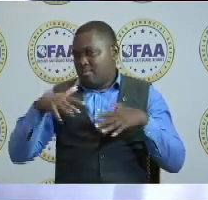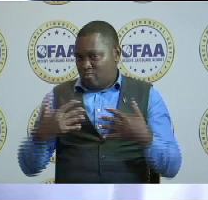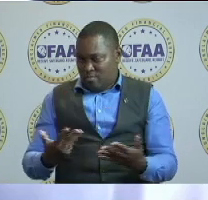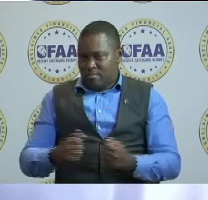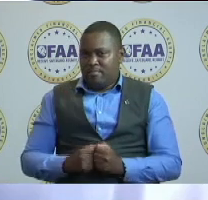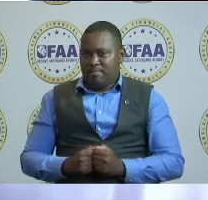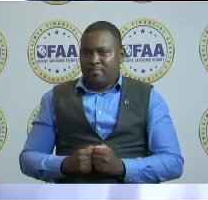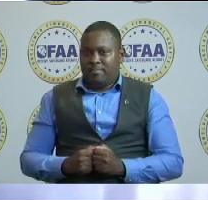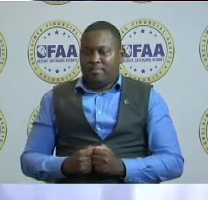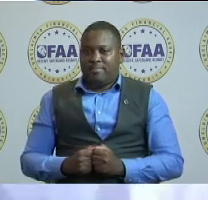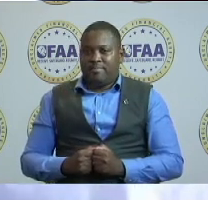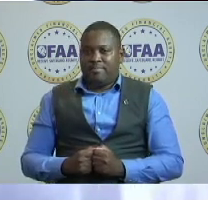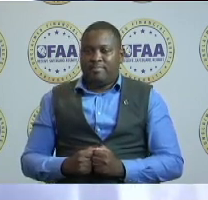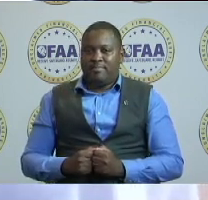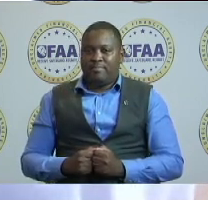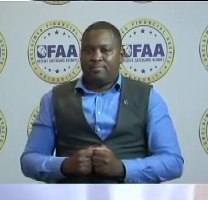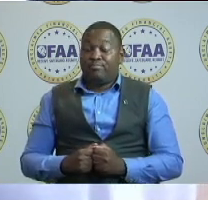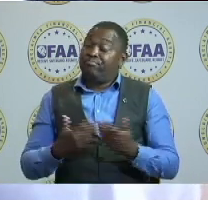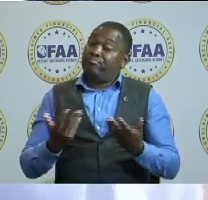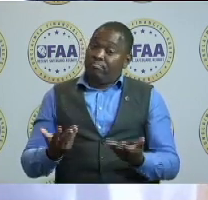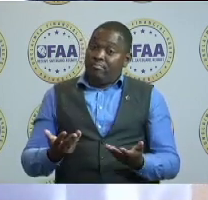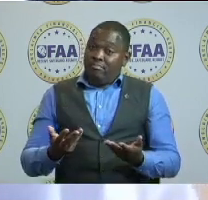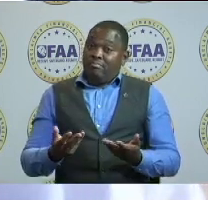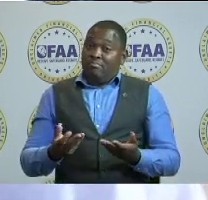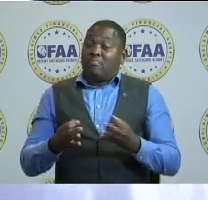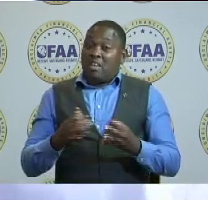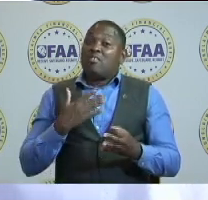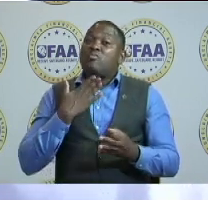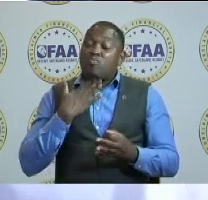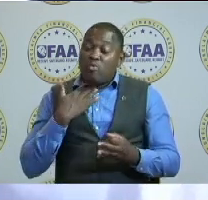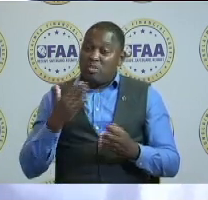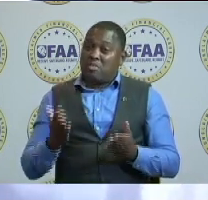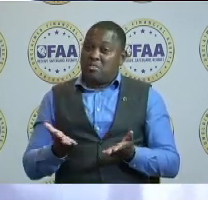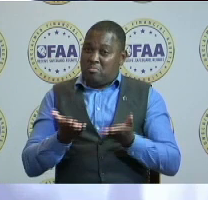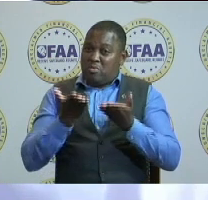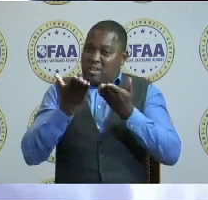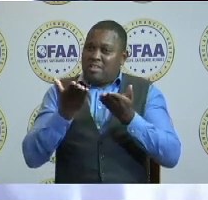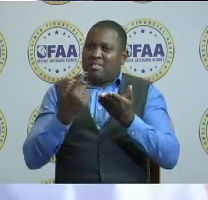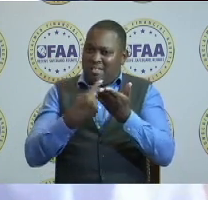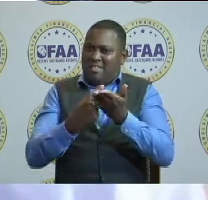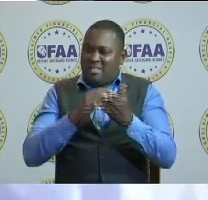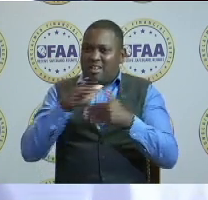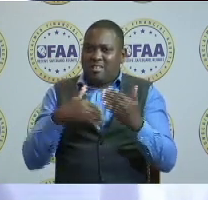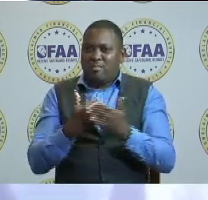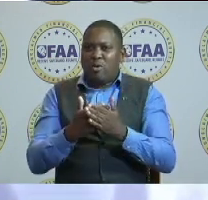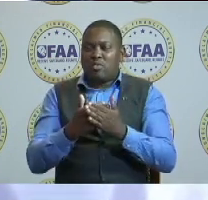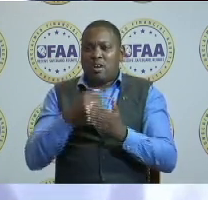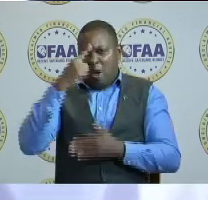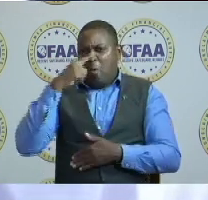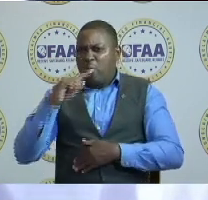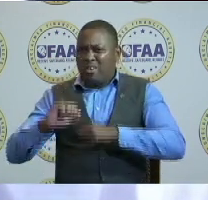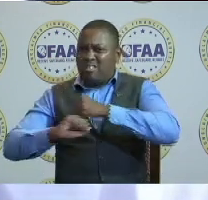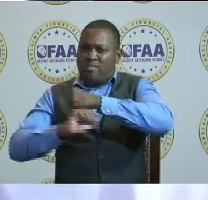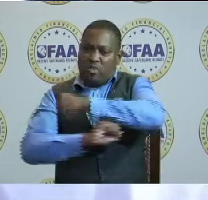actually indicate quite well. And so if I can progress and mention about the policy foundation, and this we find